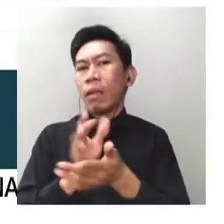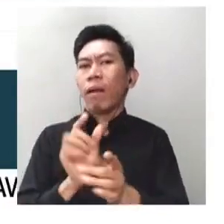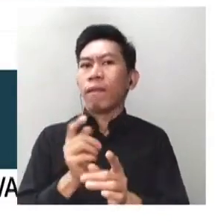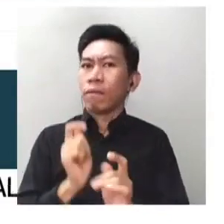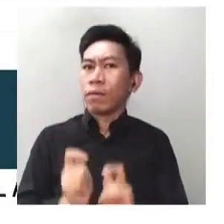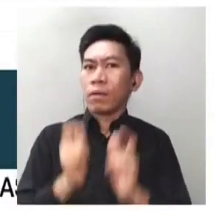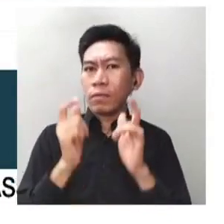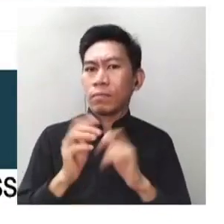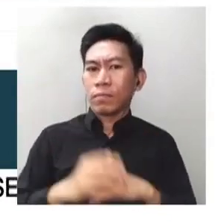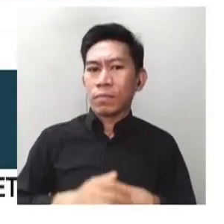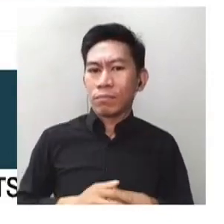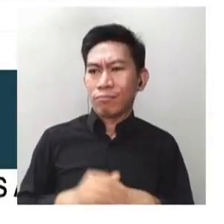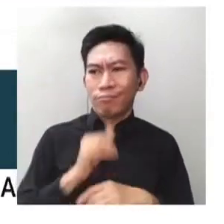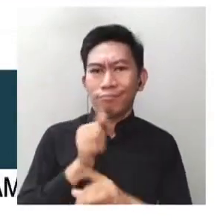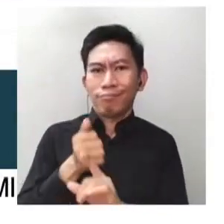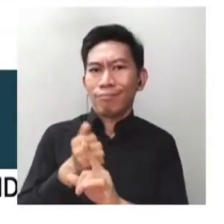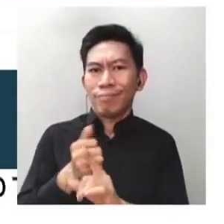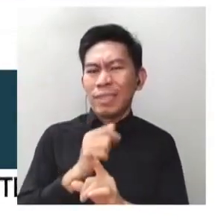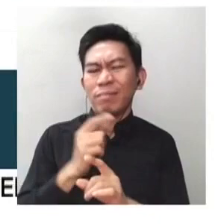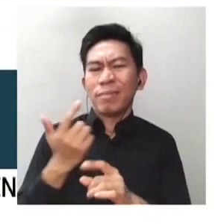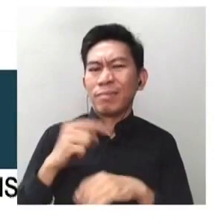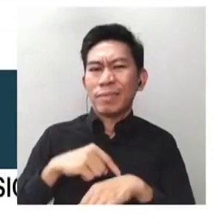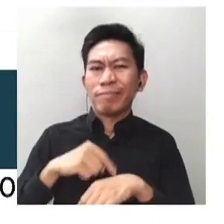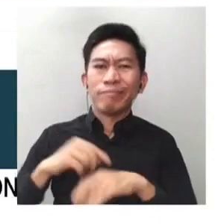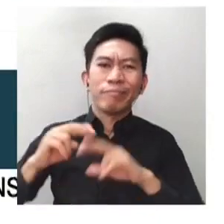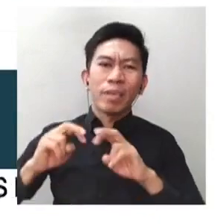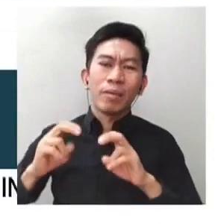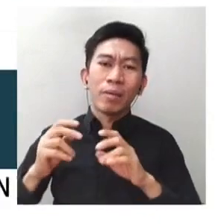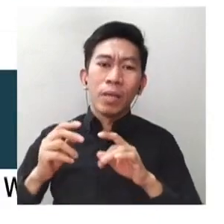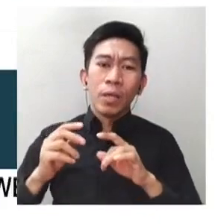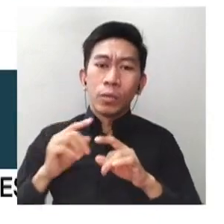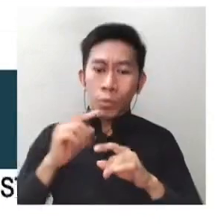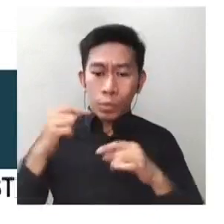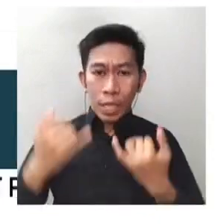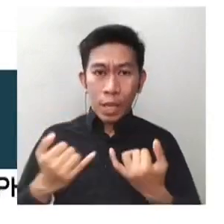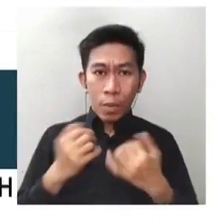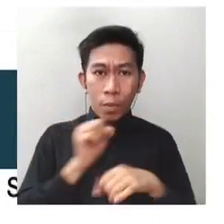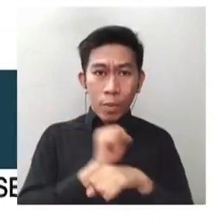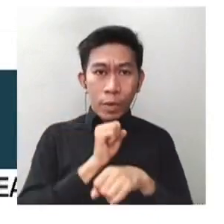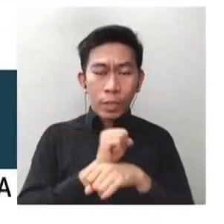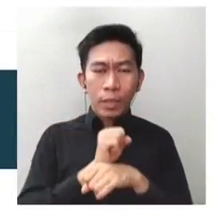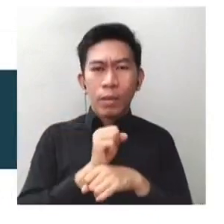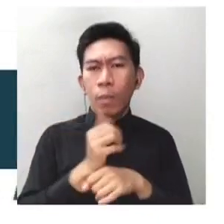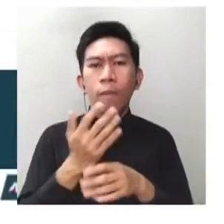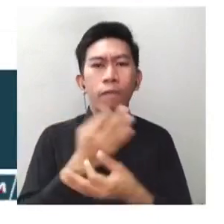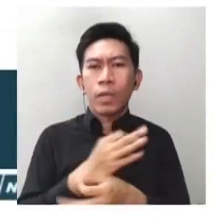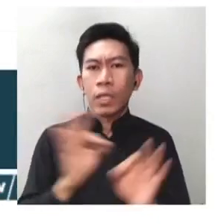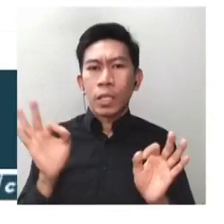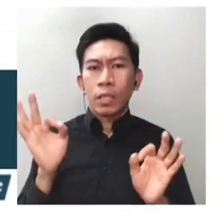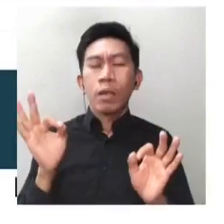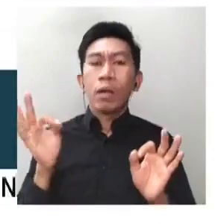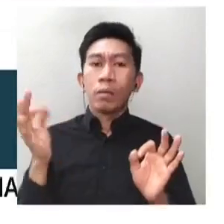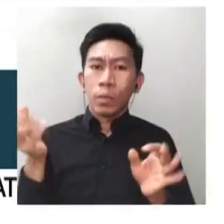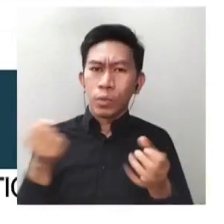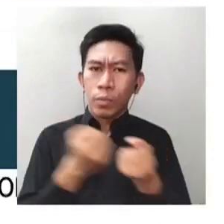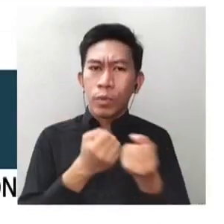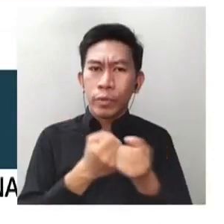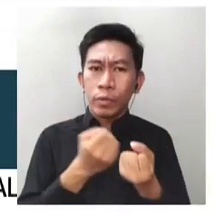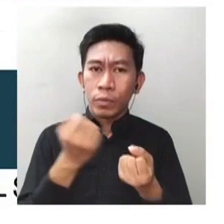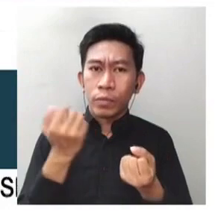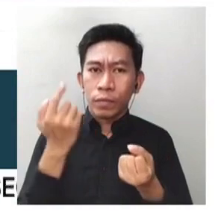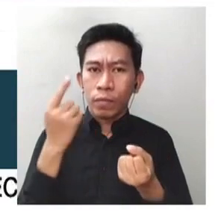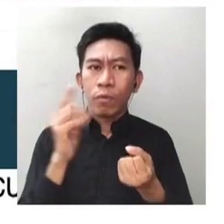They're not going to spend a lot of time. This is pro bono, of course. We're doing this because we're truth advocates in the movement against